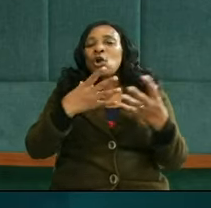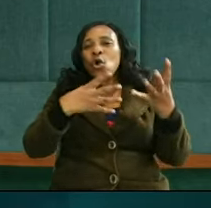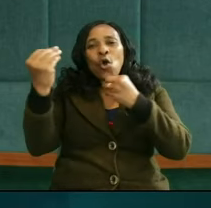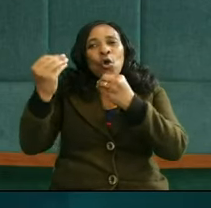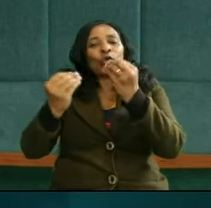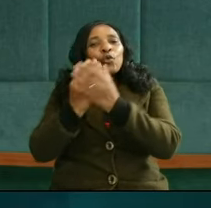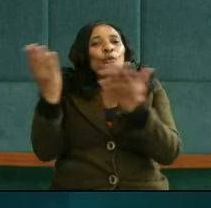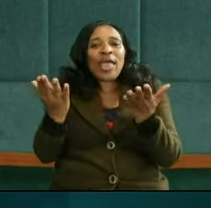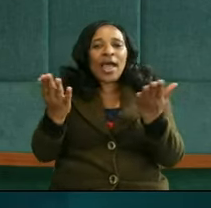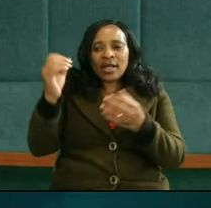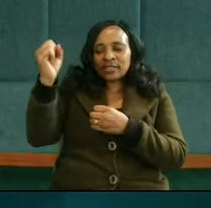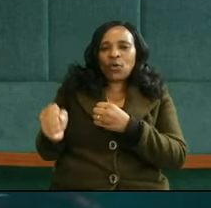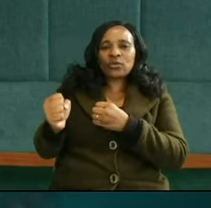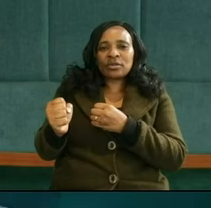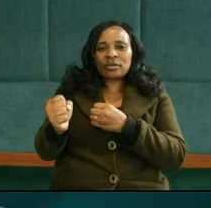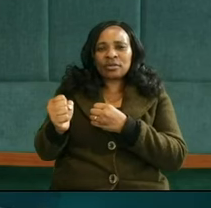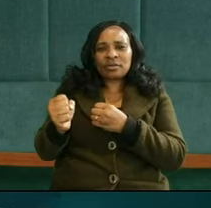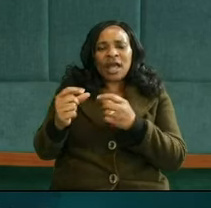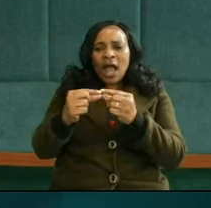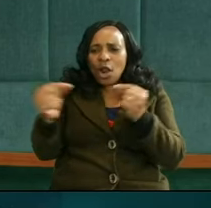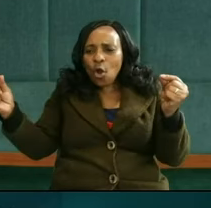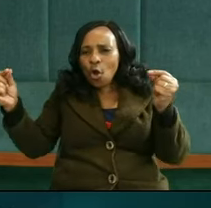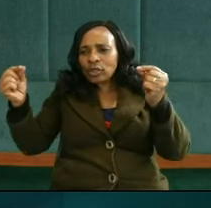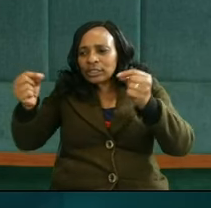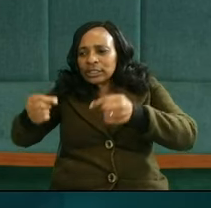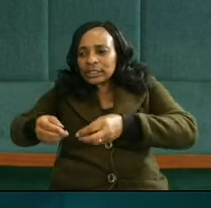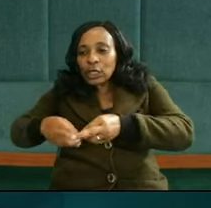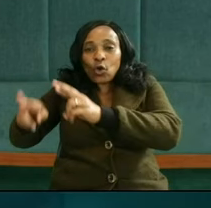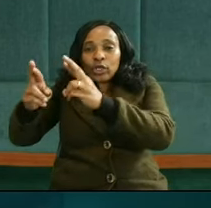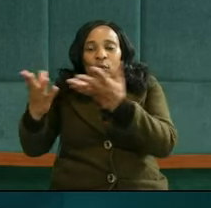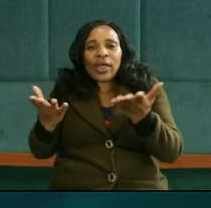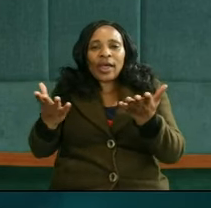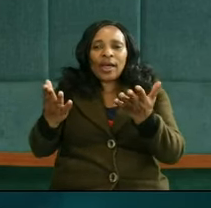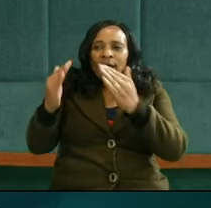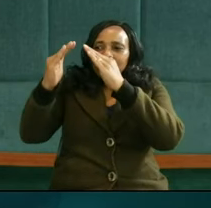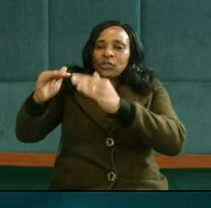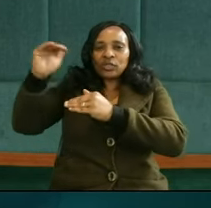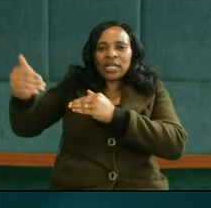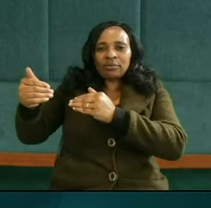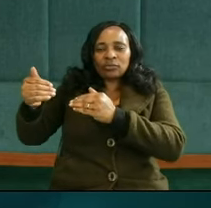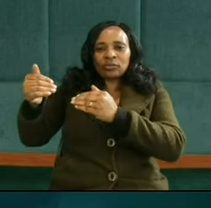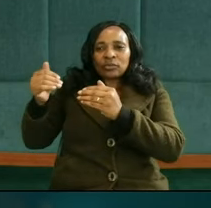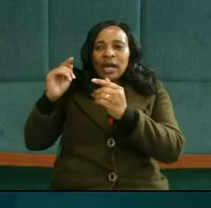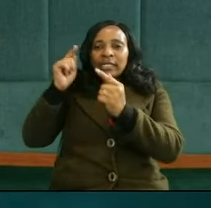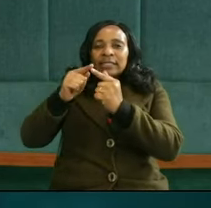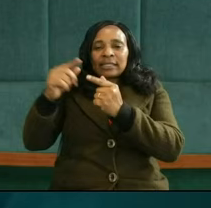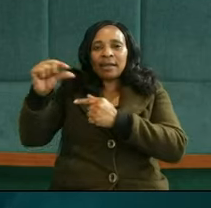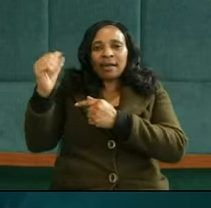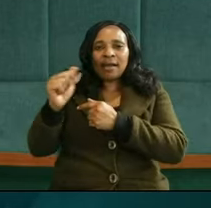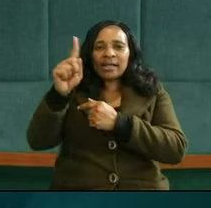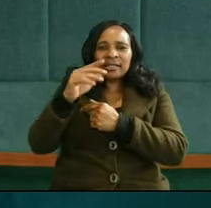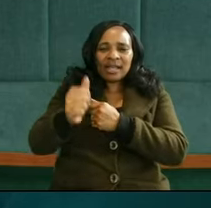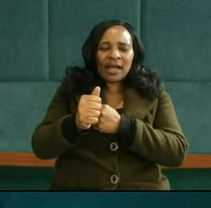south, along the road that goes from Jerusalem to Gaza. You will be